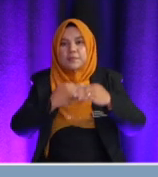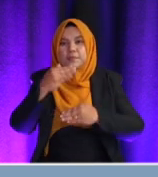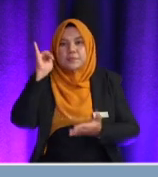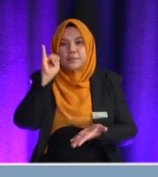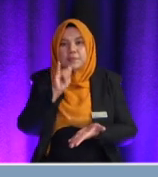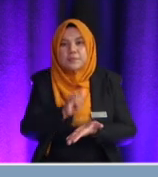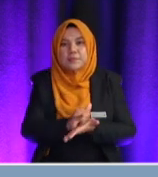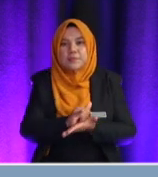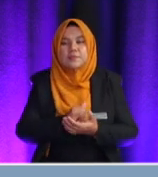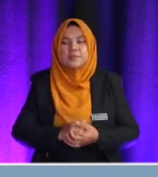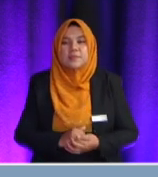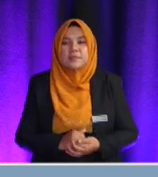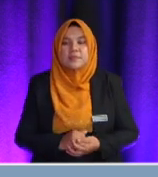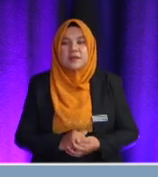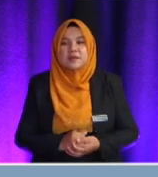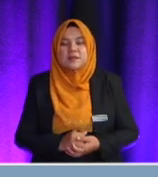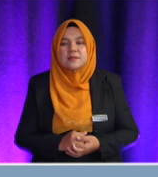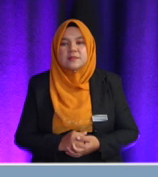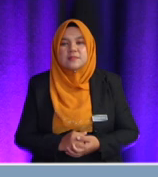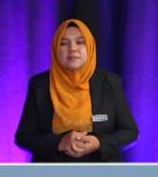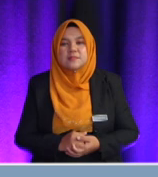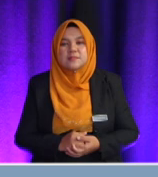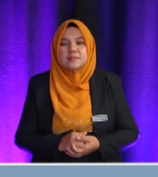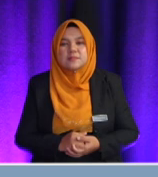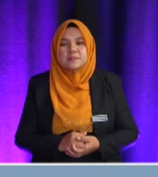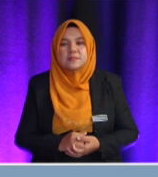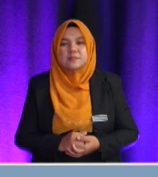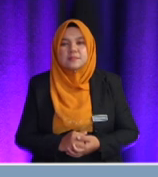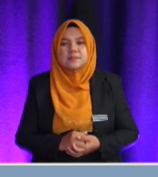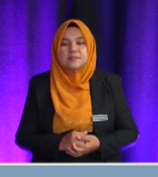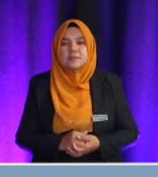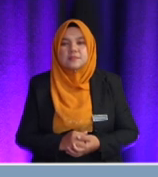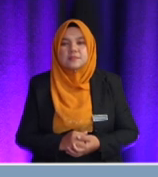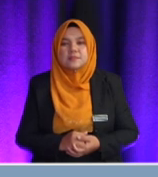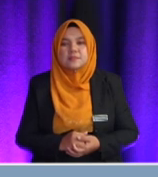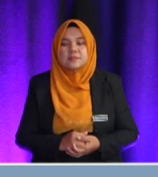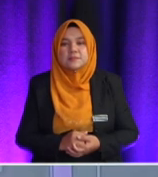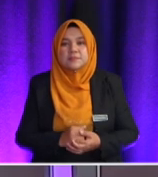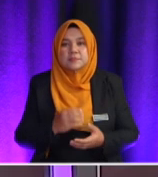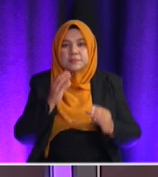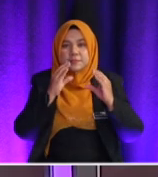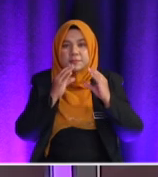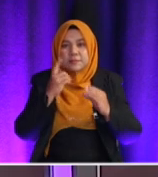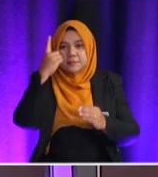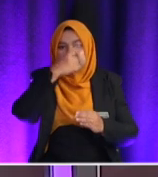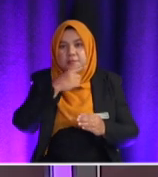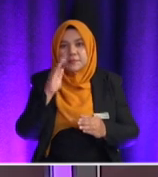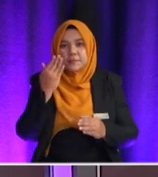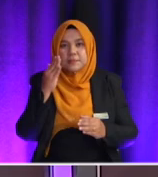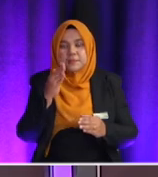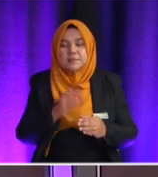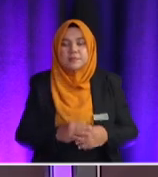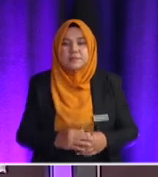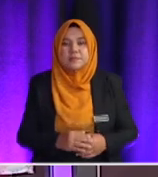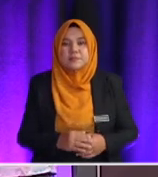She can do this, yes. Wow, that was nice. So speak in front of the mirror. That's a good one.